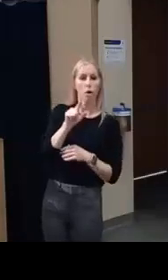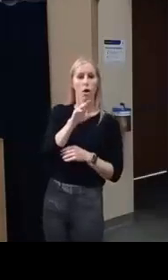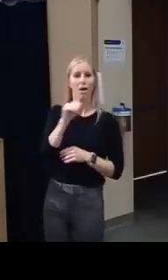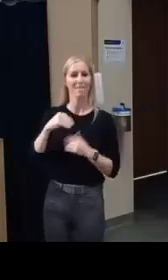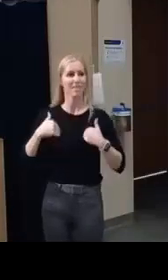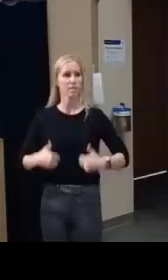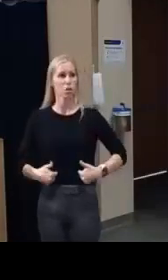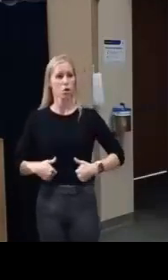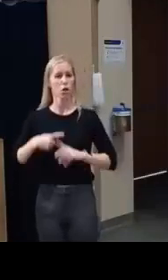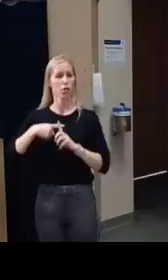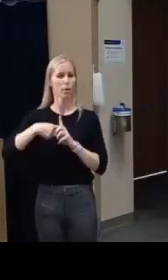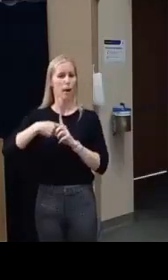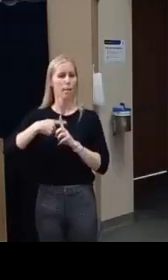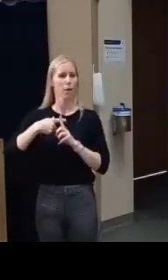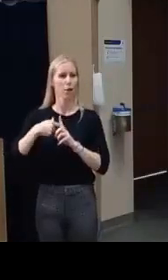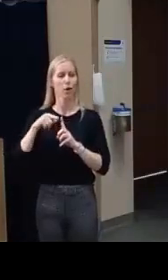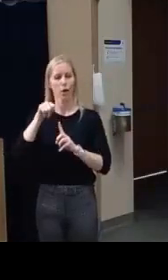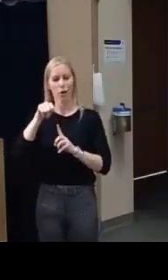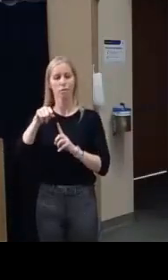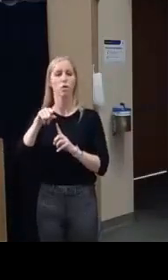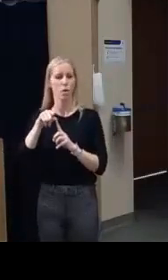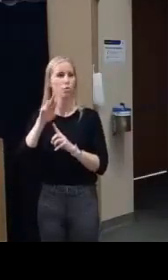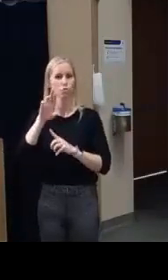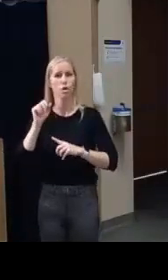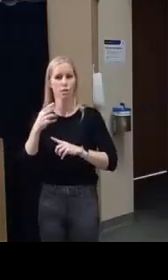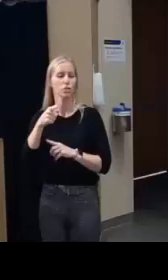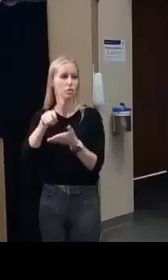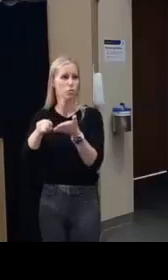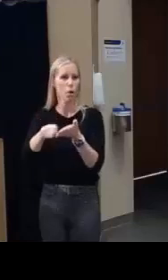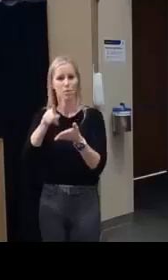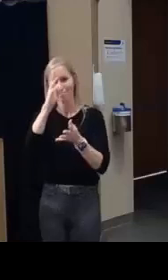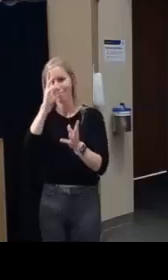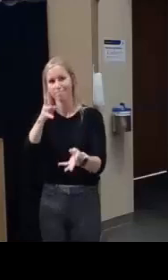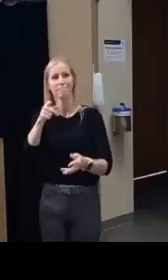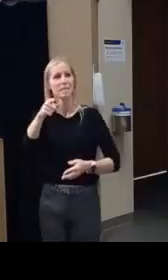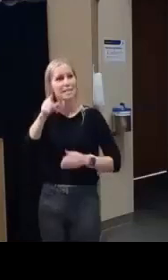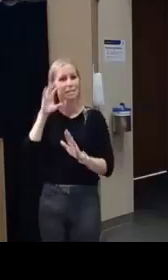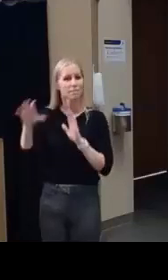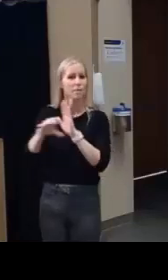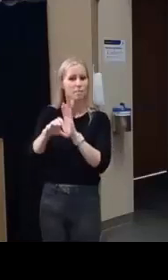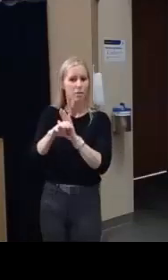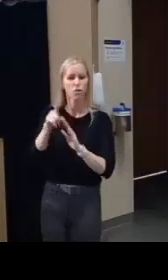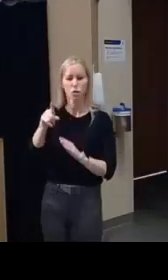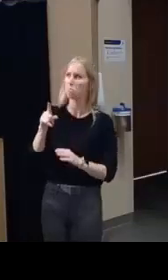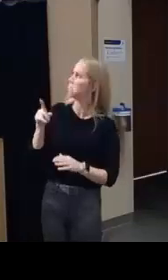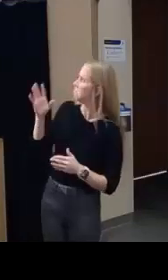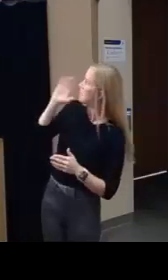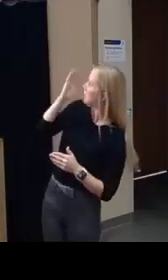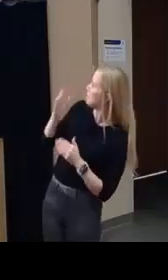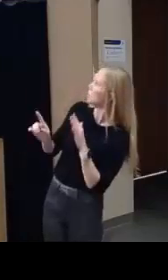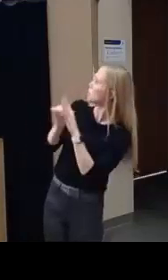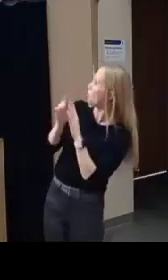that Benjamin Rush wrote. And I think it shows up pretty well on the slide there. He